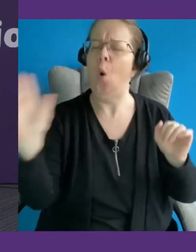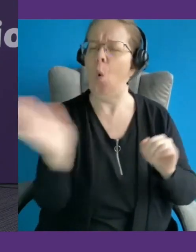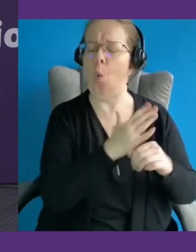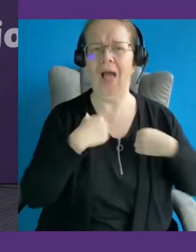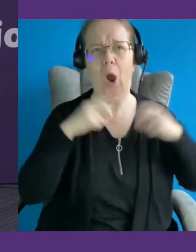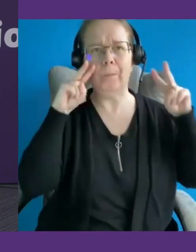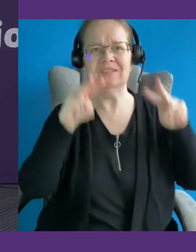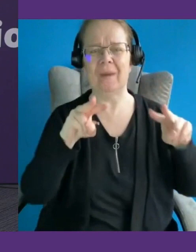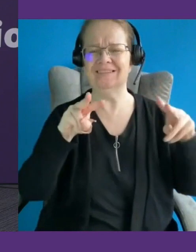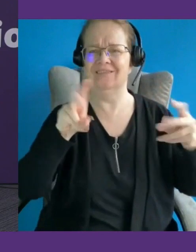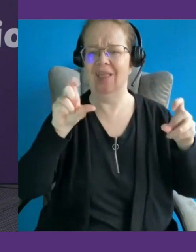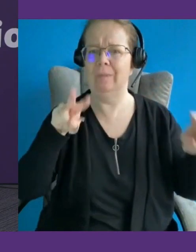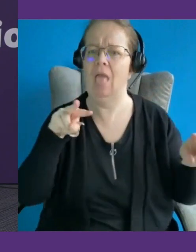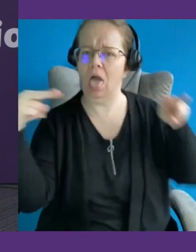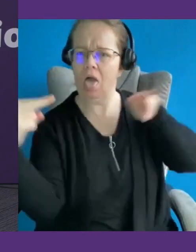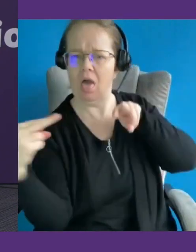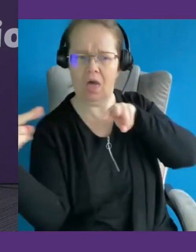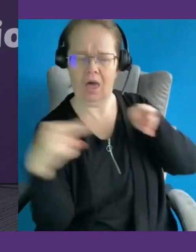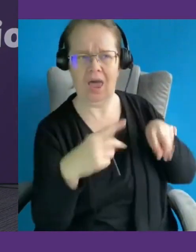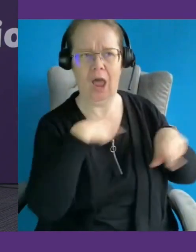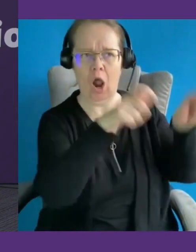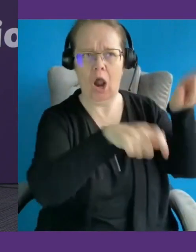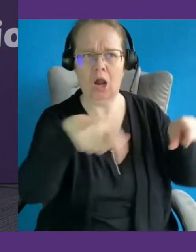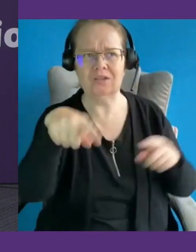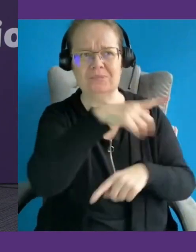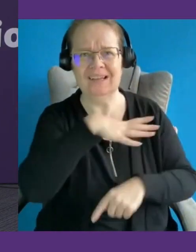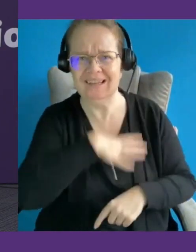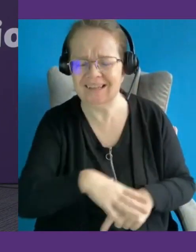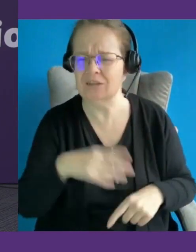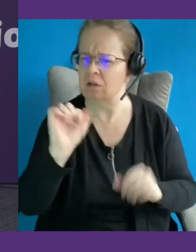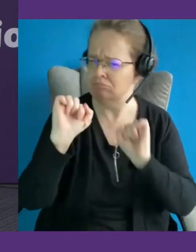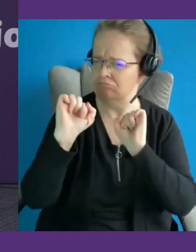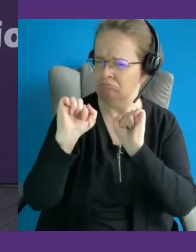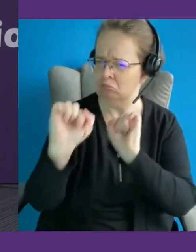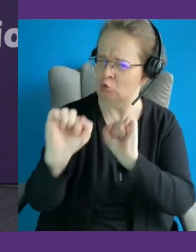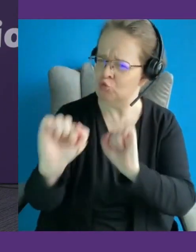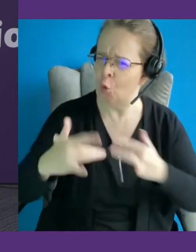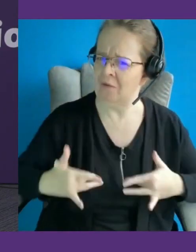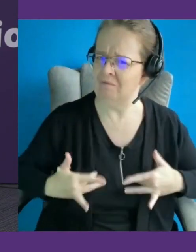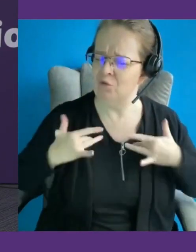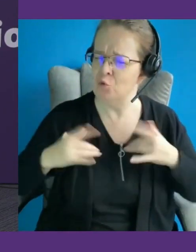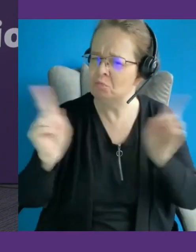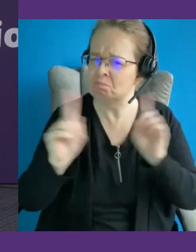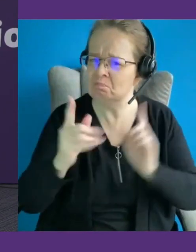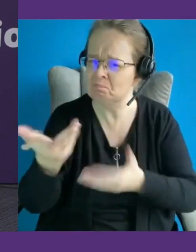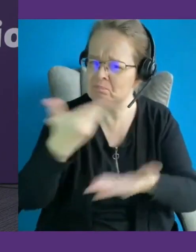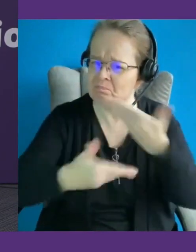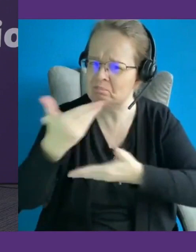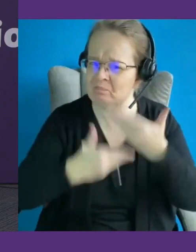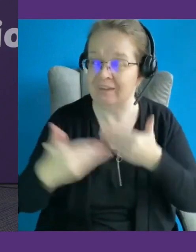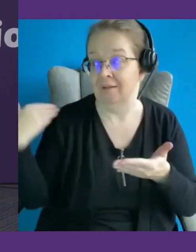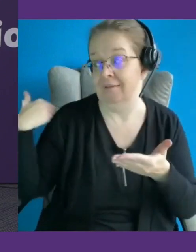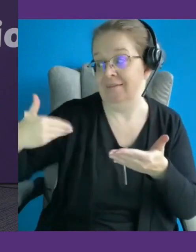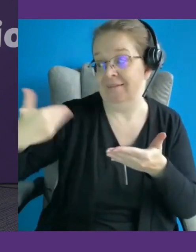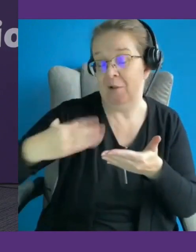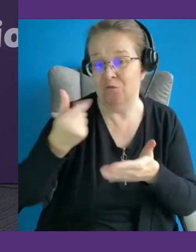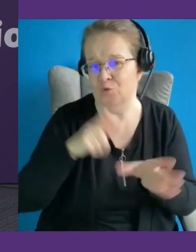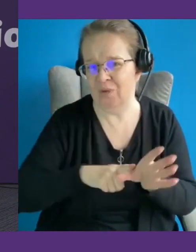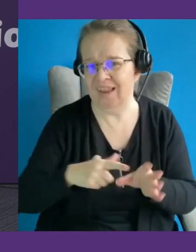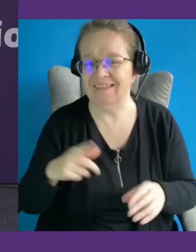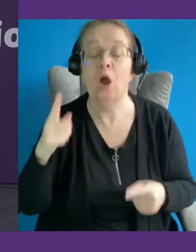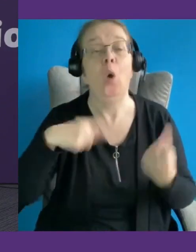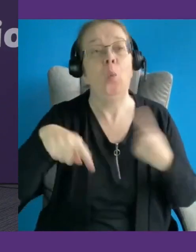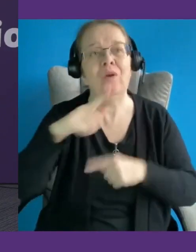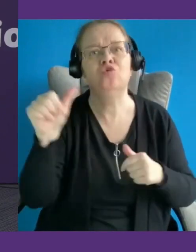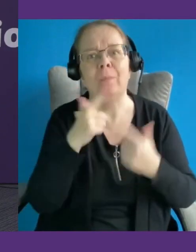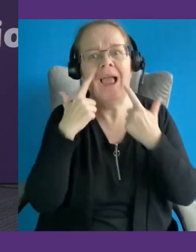knowledge of our customers' needs and all of that sort of stuff. What was your take on that over those few years? I mean, I guess we're still in it. We should always be careful to say that